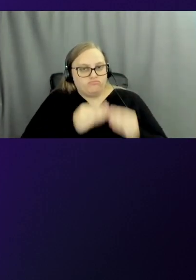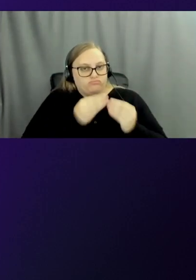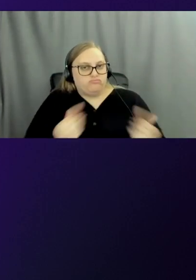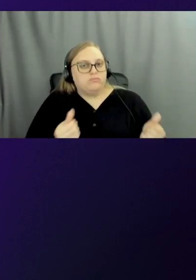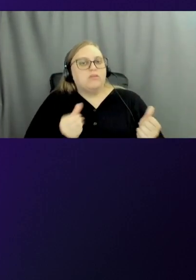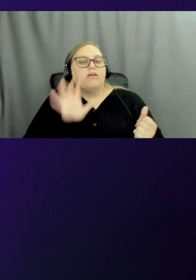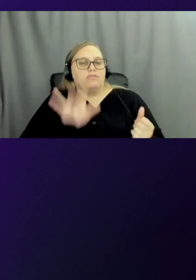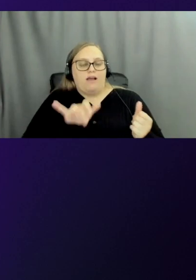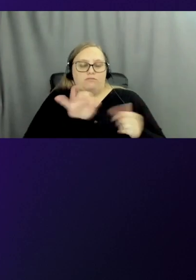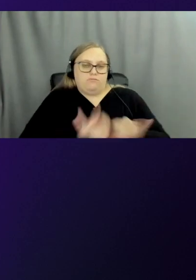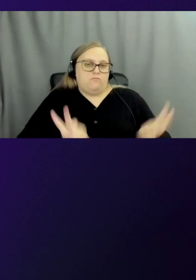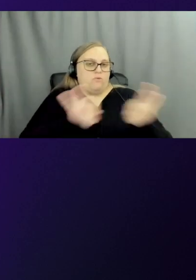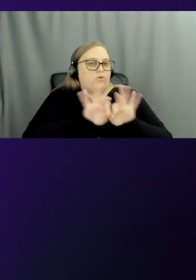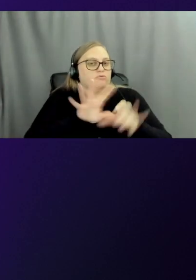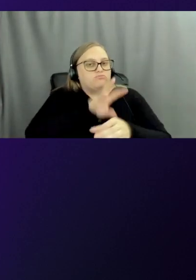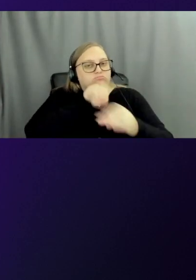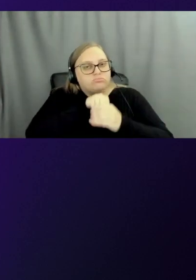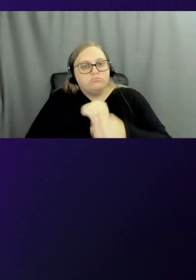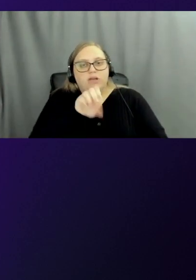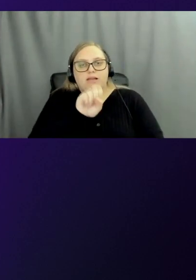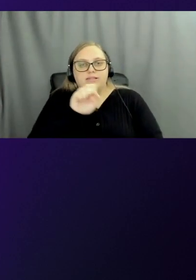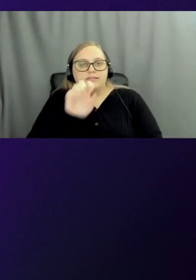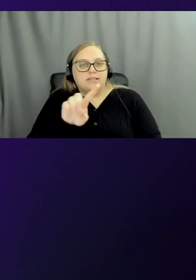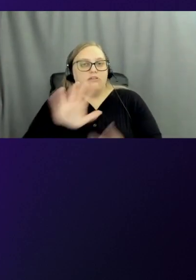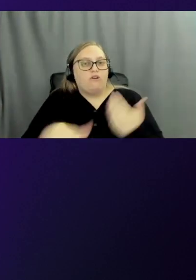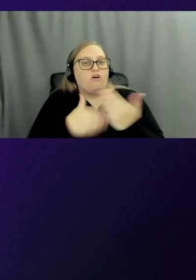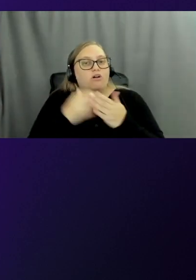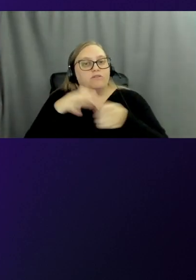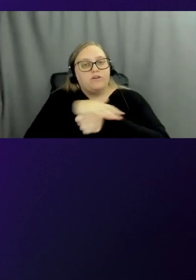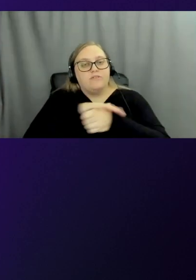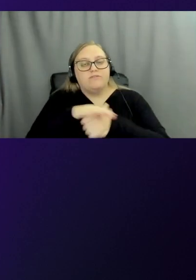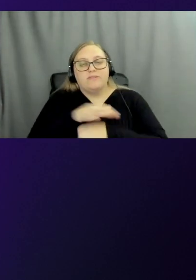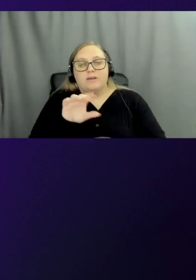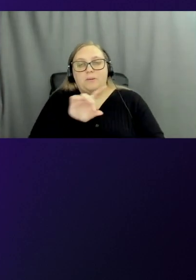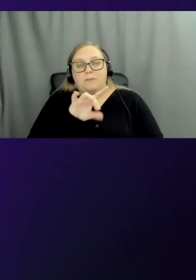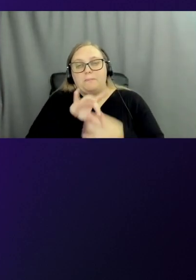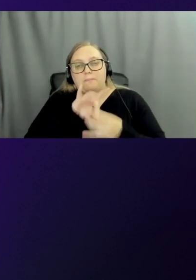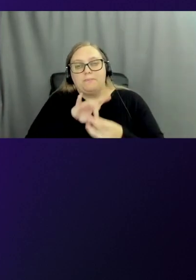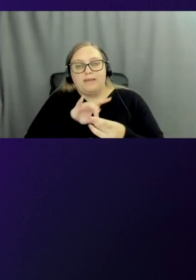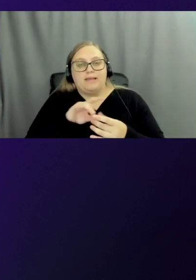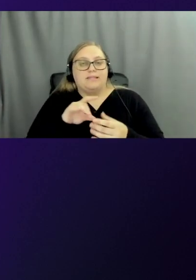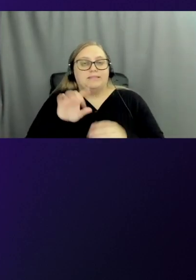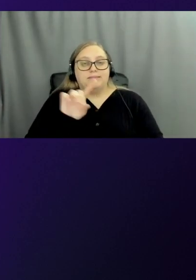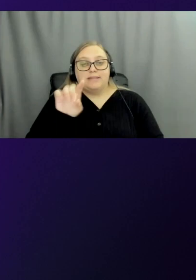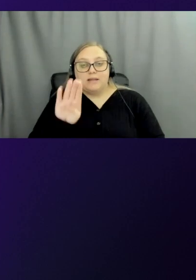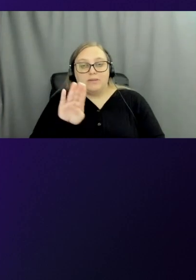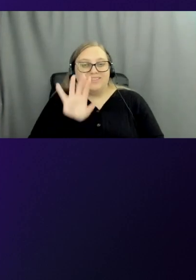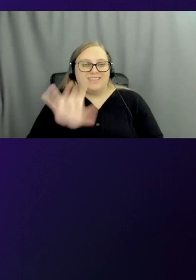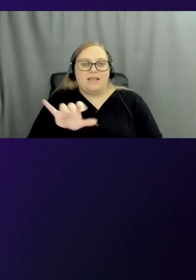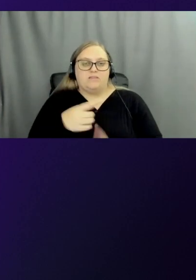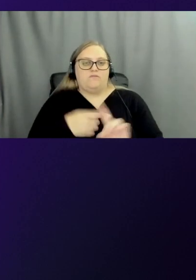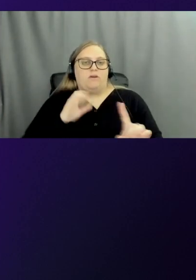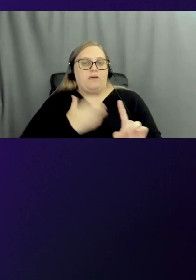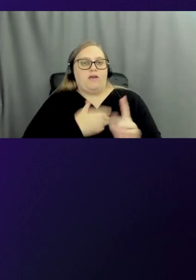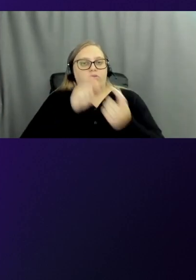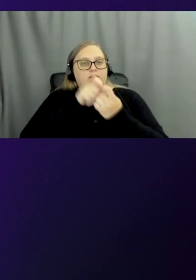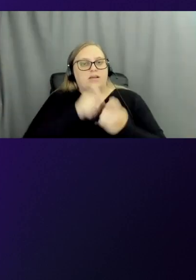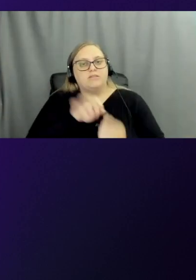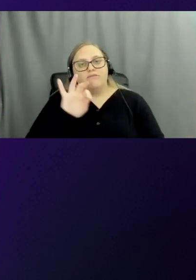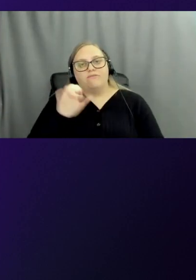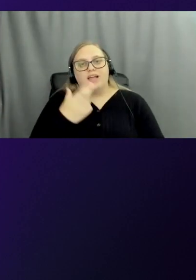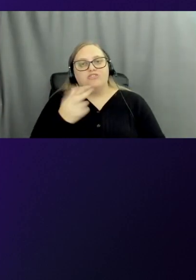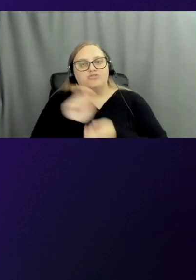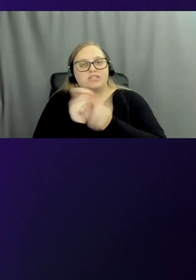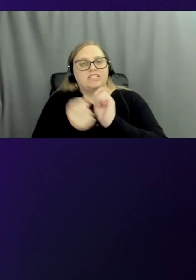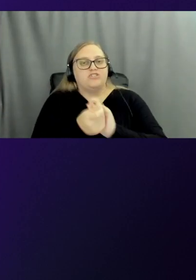our SSDs is a power fail-safe journal-based database that really is part of our custom flash translation layer that